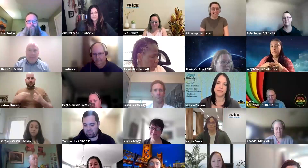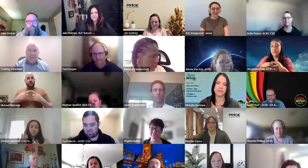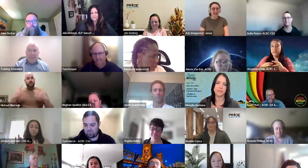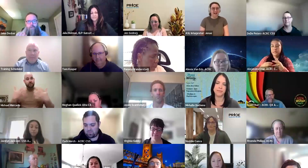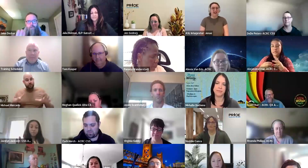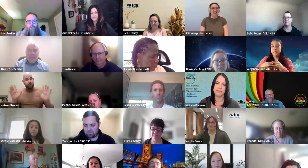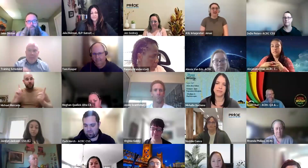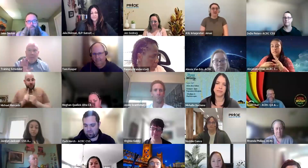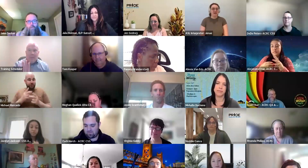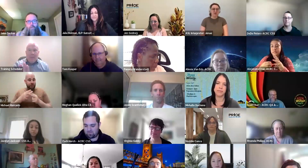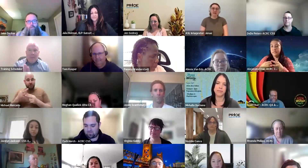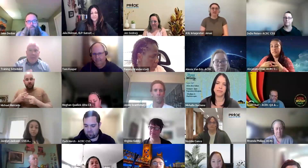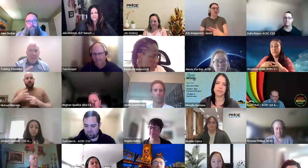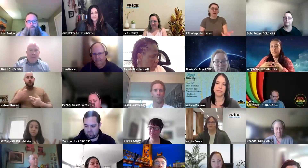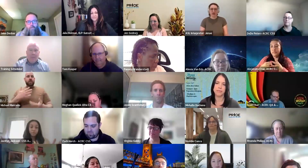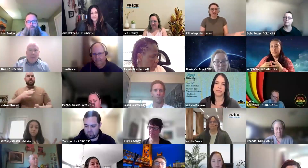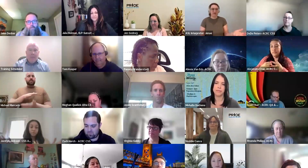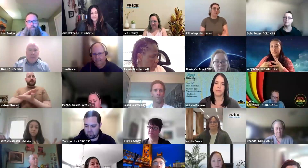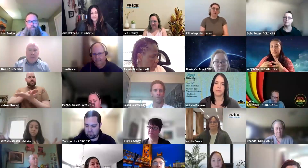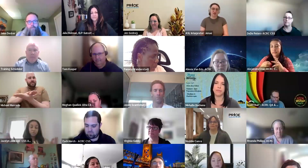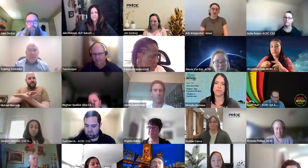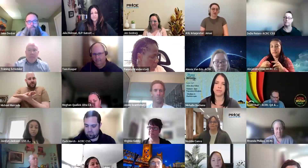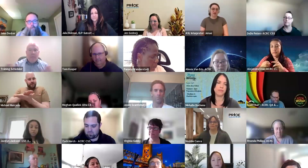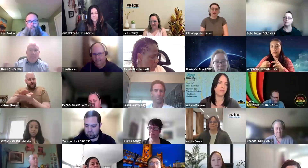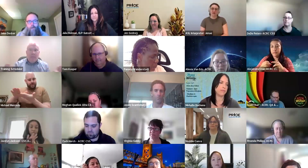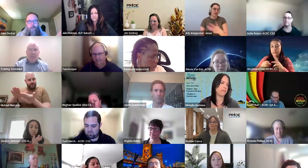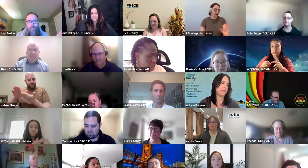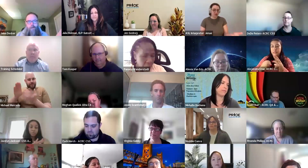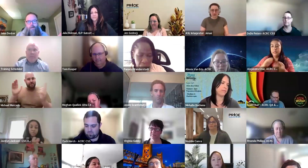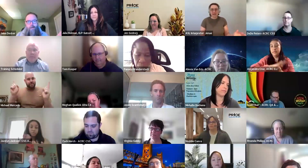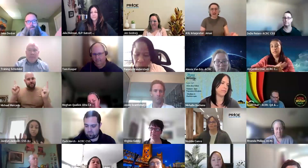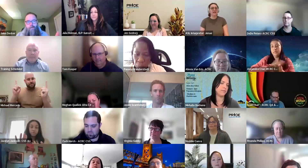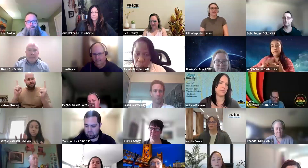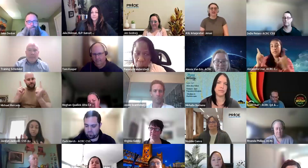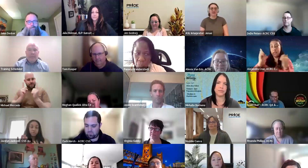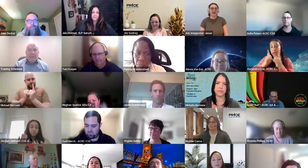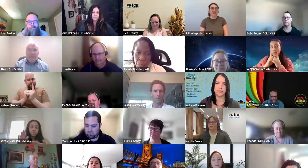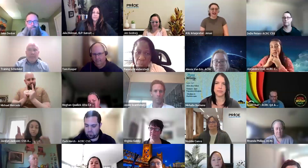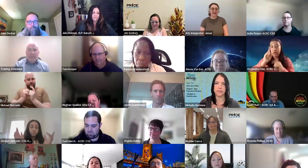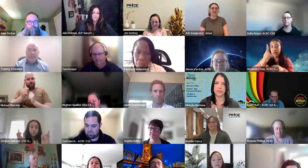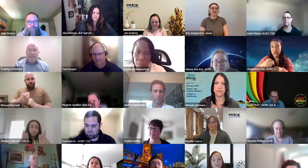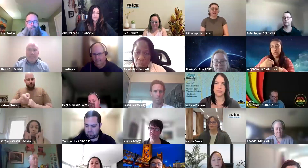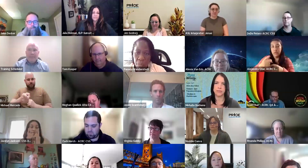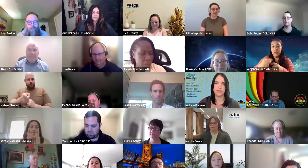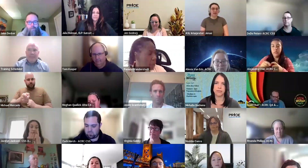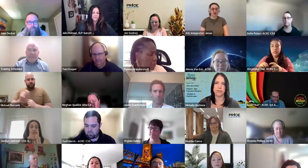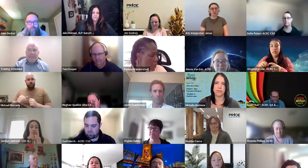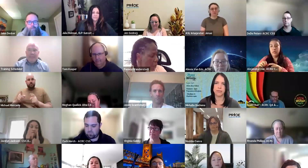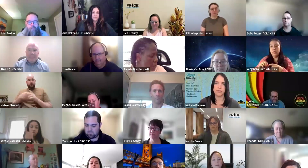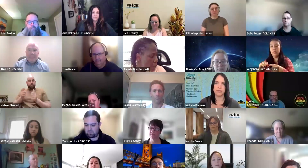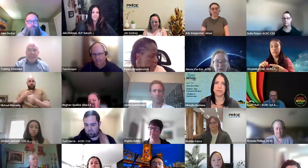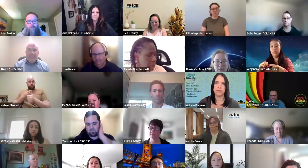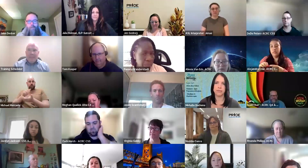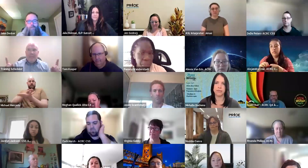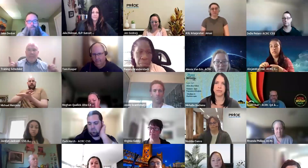Perfect. Then our third one is, so you've already introduced each other, introduce yourselves, and then you say nice to meet